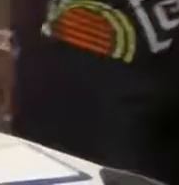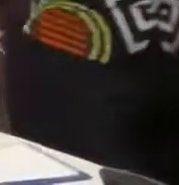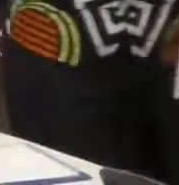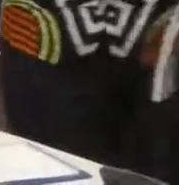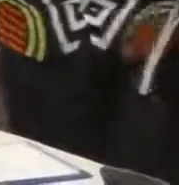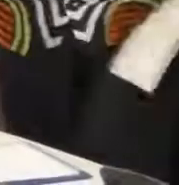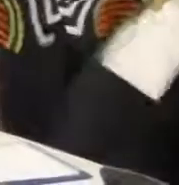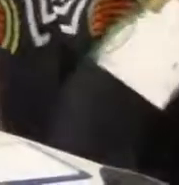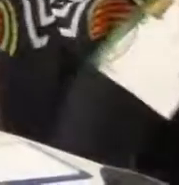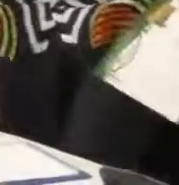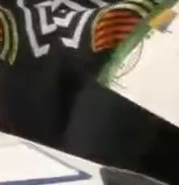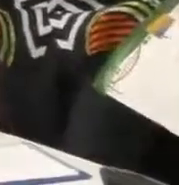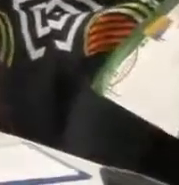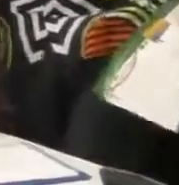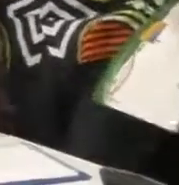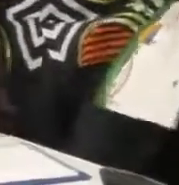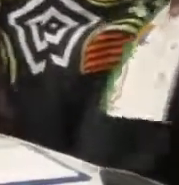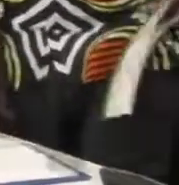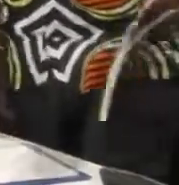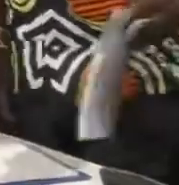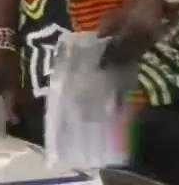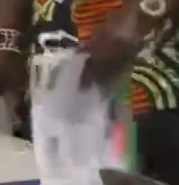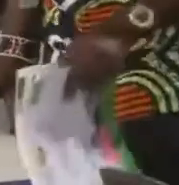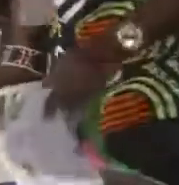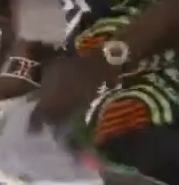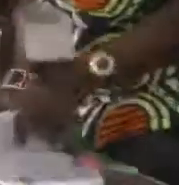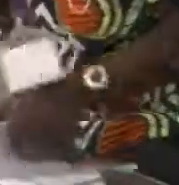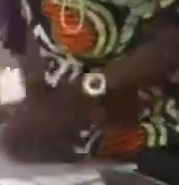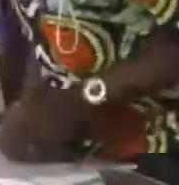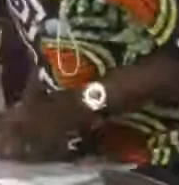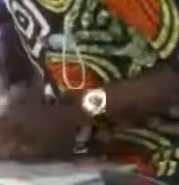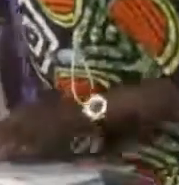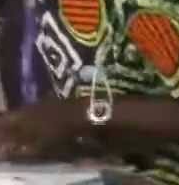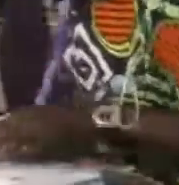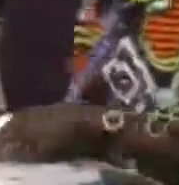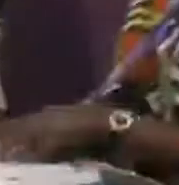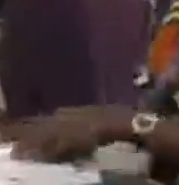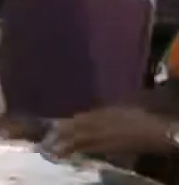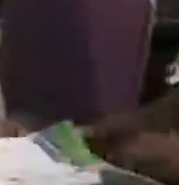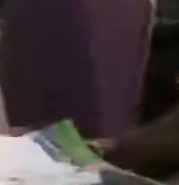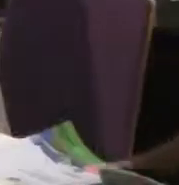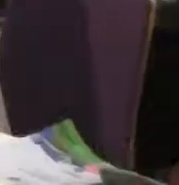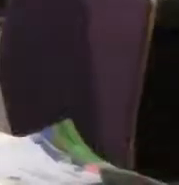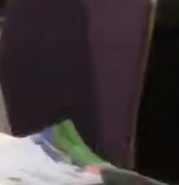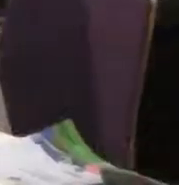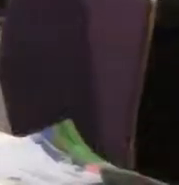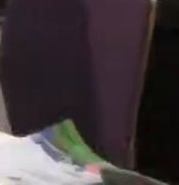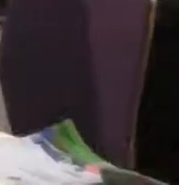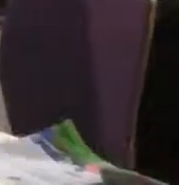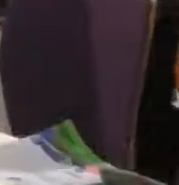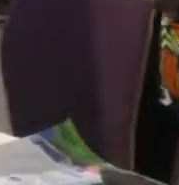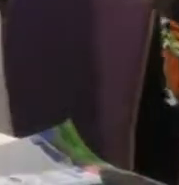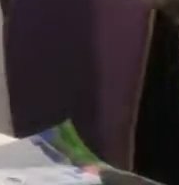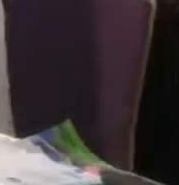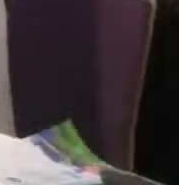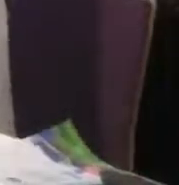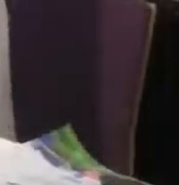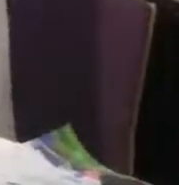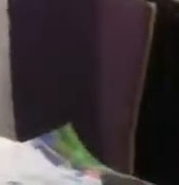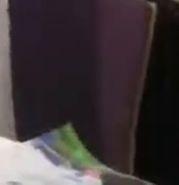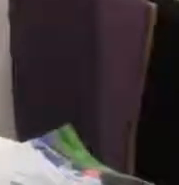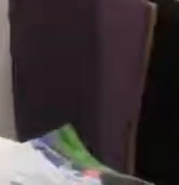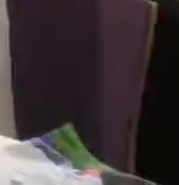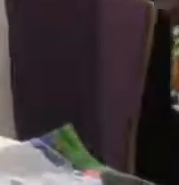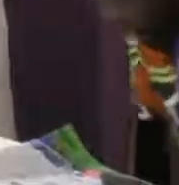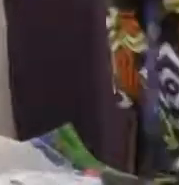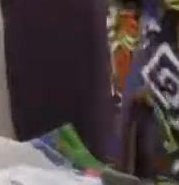World Urban Forum and the Habitat process are very dear to our hearts as World Assembly of Local Governments because they saw